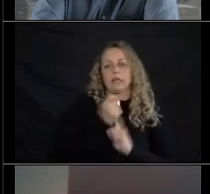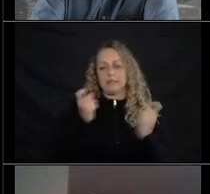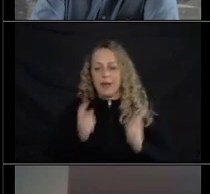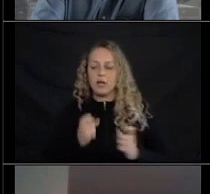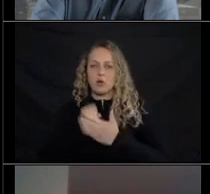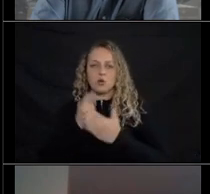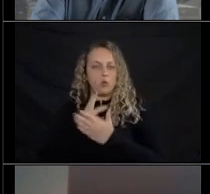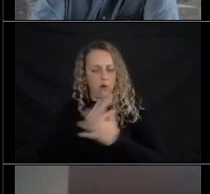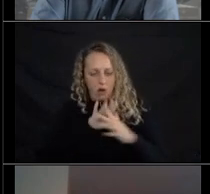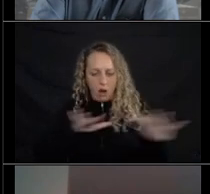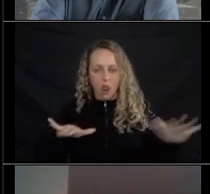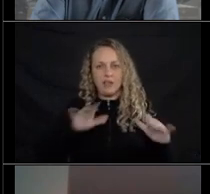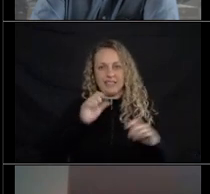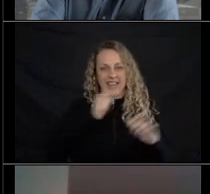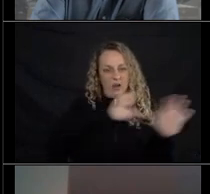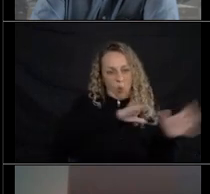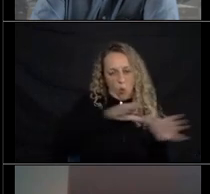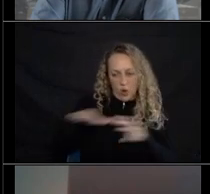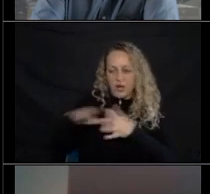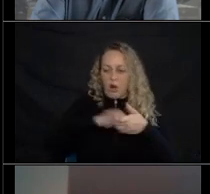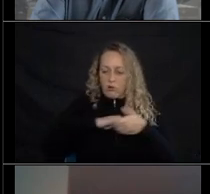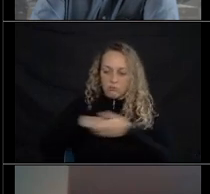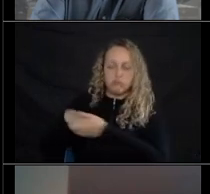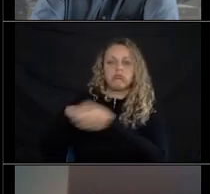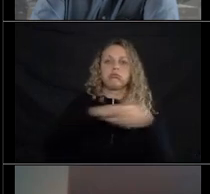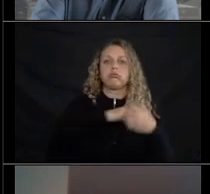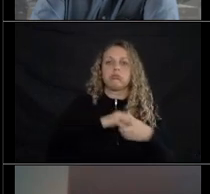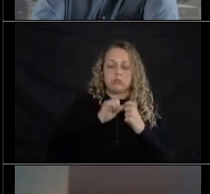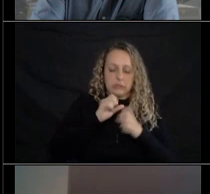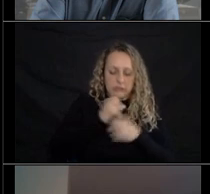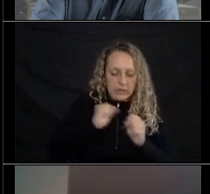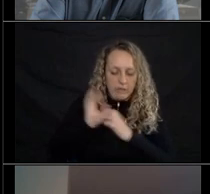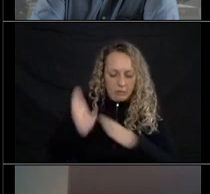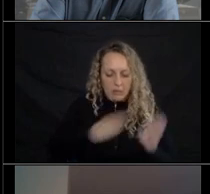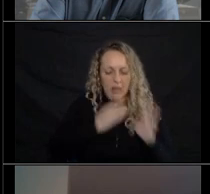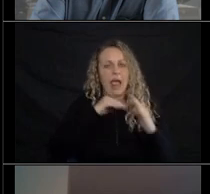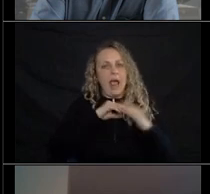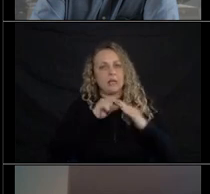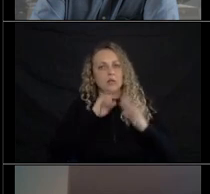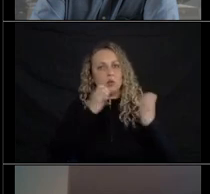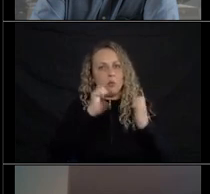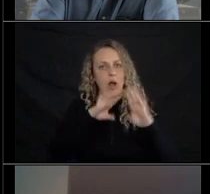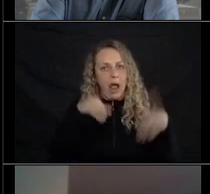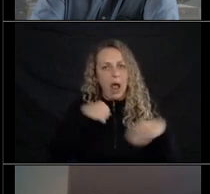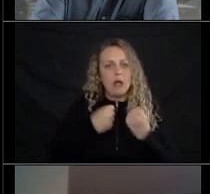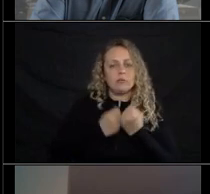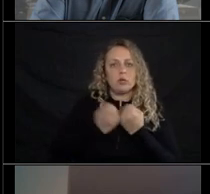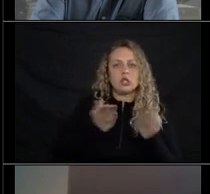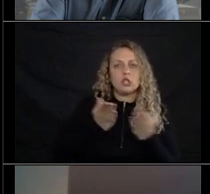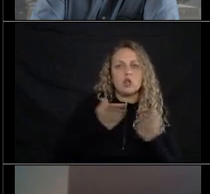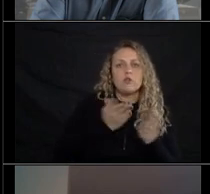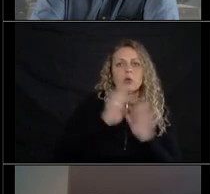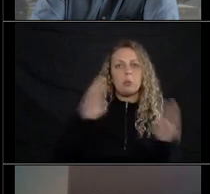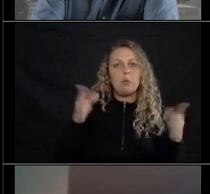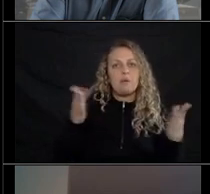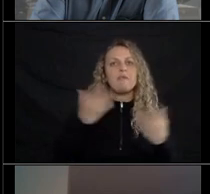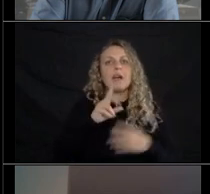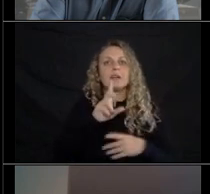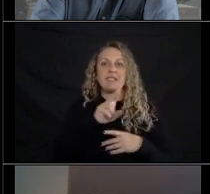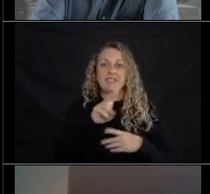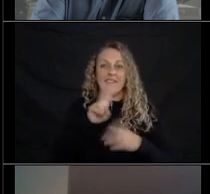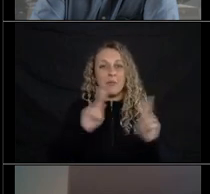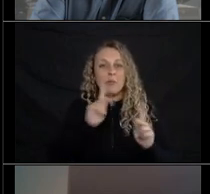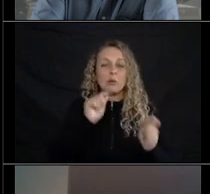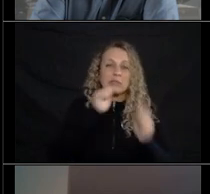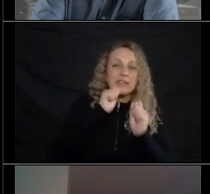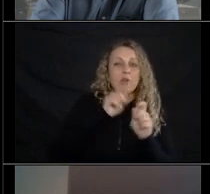10 organizations providing support to safety planning, access to emergency housing, and supportive services to survivors of domestic violence